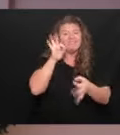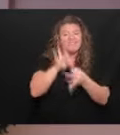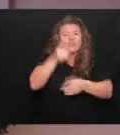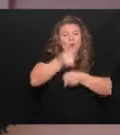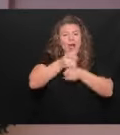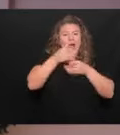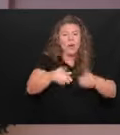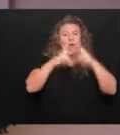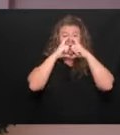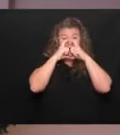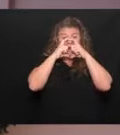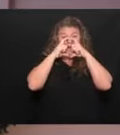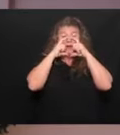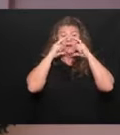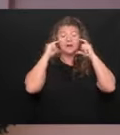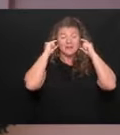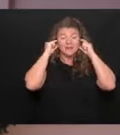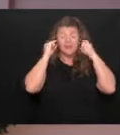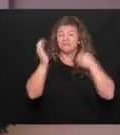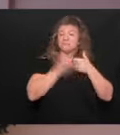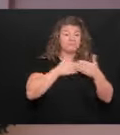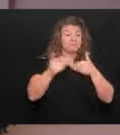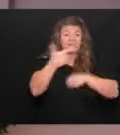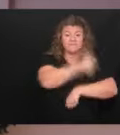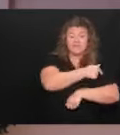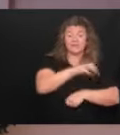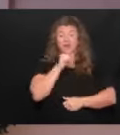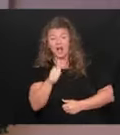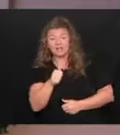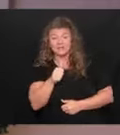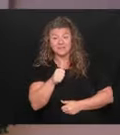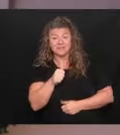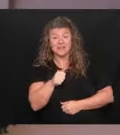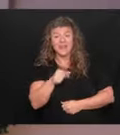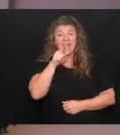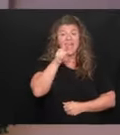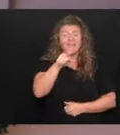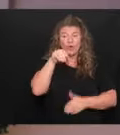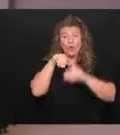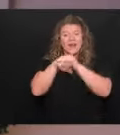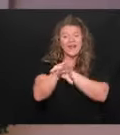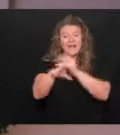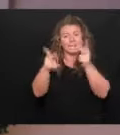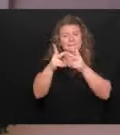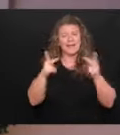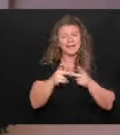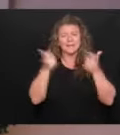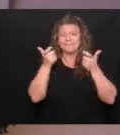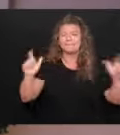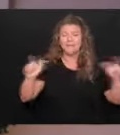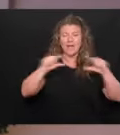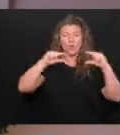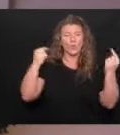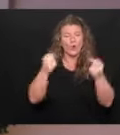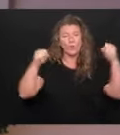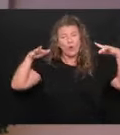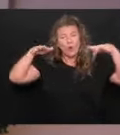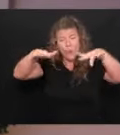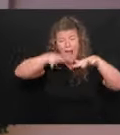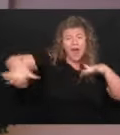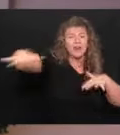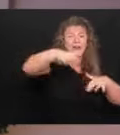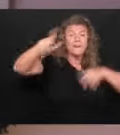face, even if you're fully vaccinated, if you're going indoors into big groups, into big crowds, people you